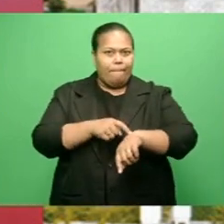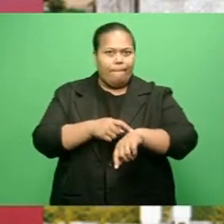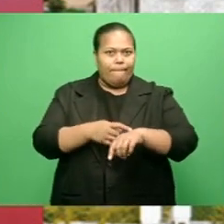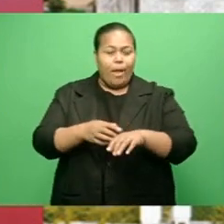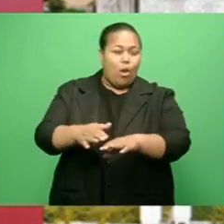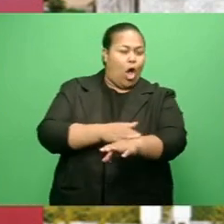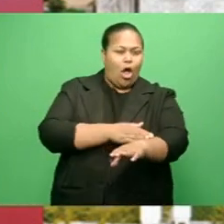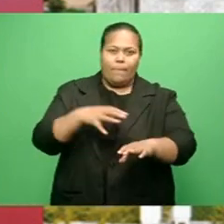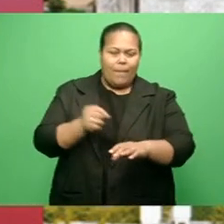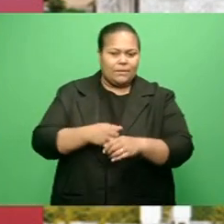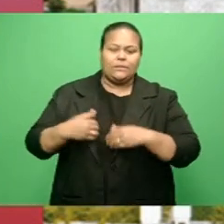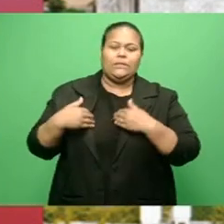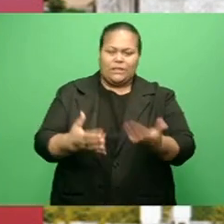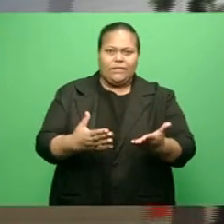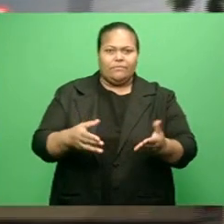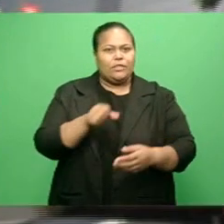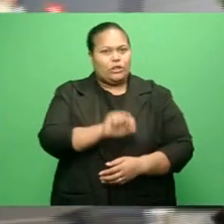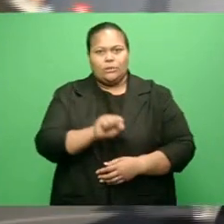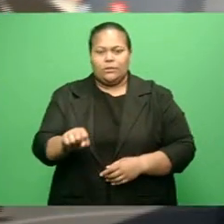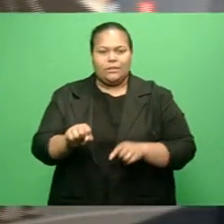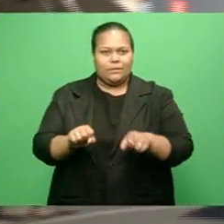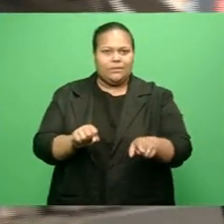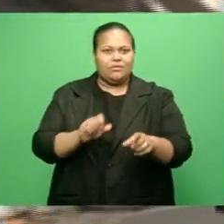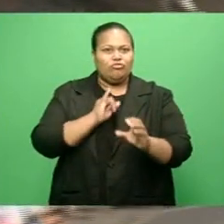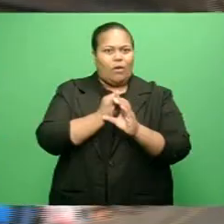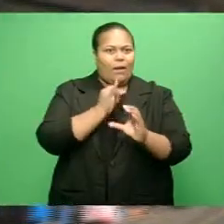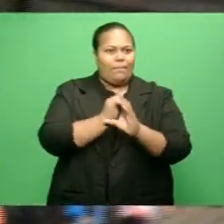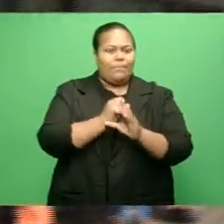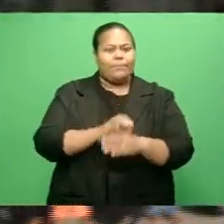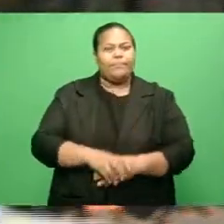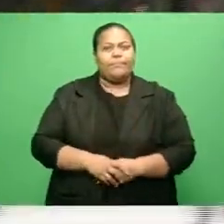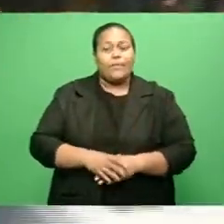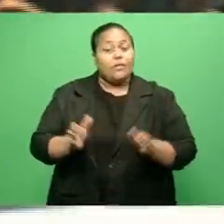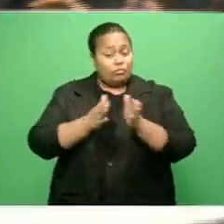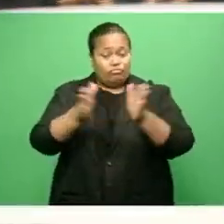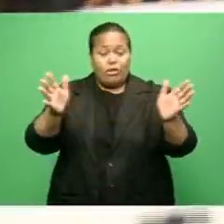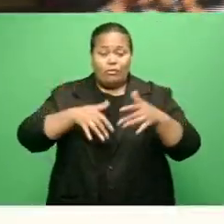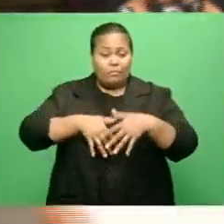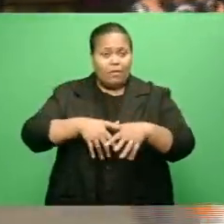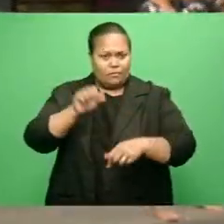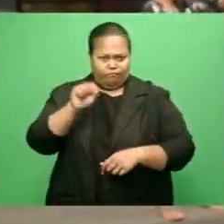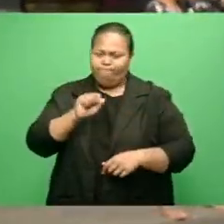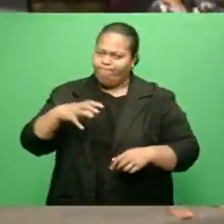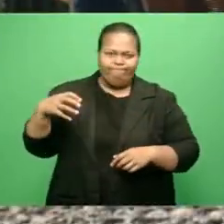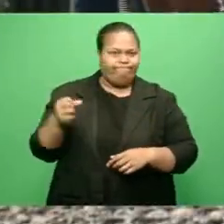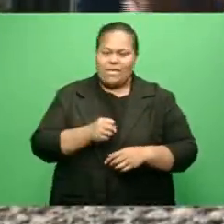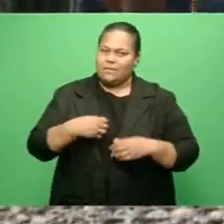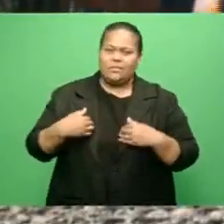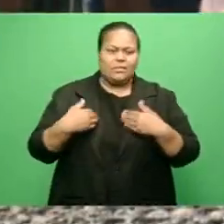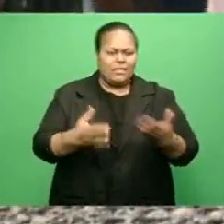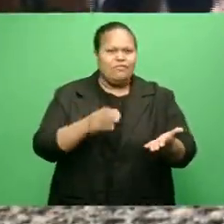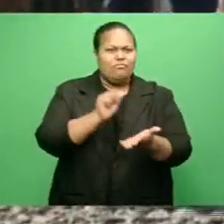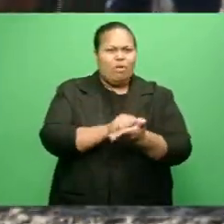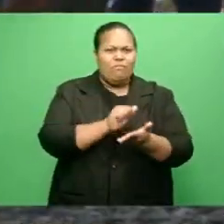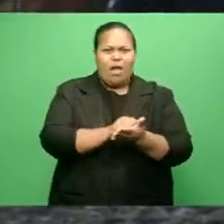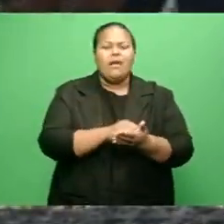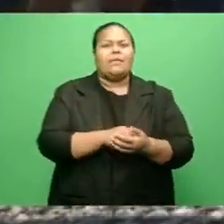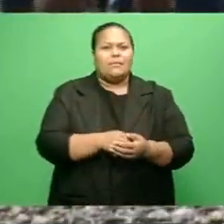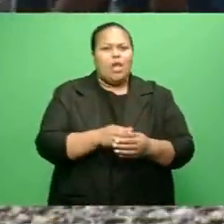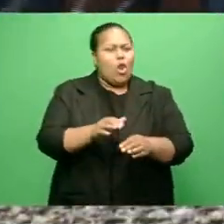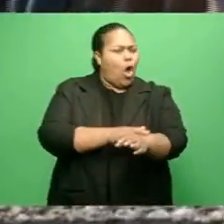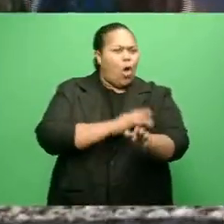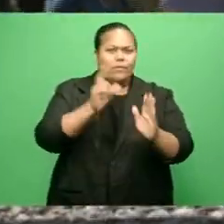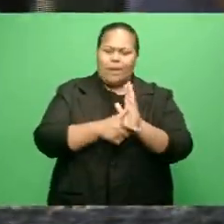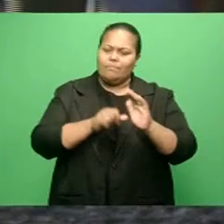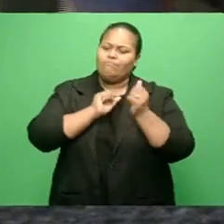should reflect the seriousness of the crime. The general public also believes a harsh prison term for rape is necessary to deter